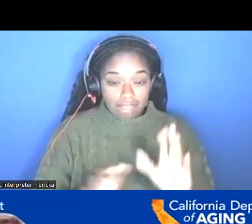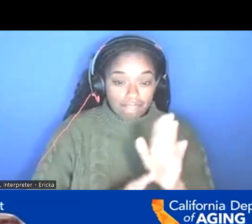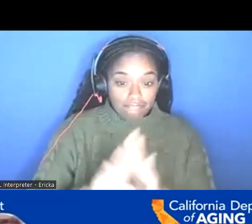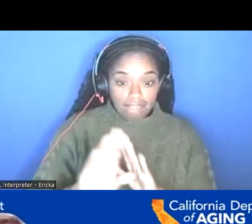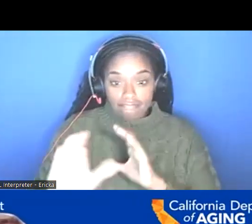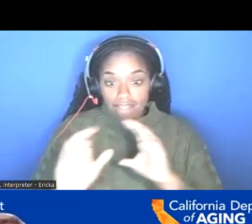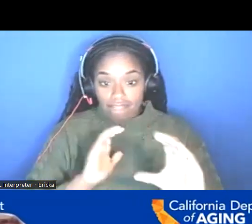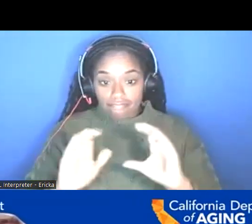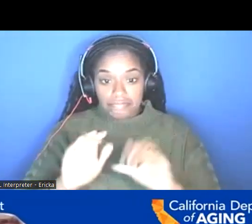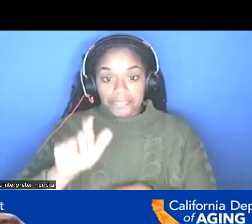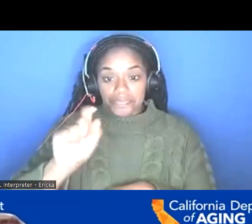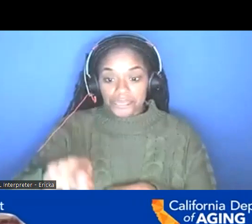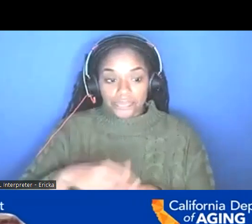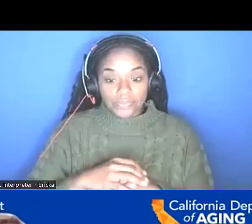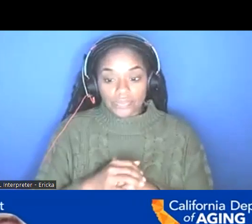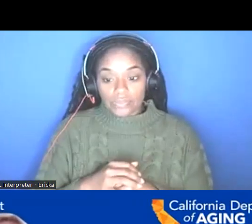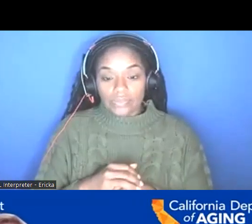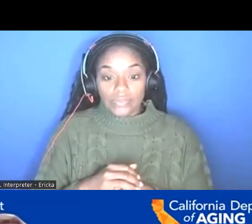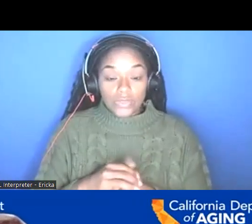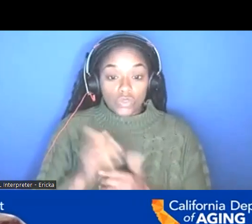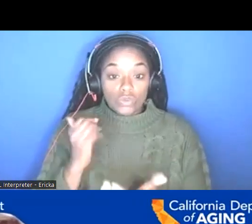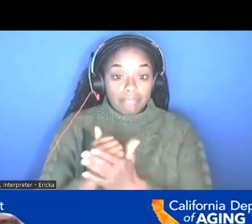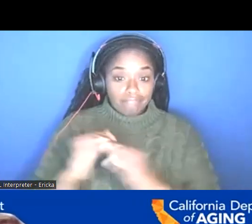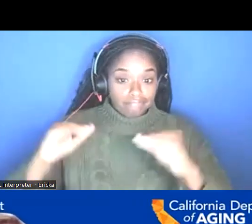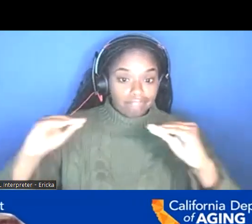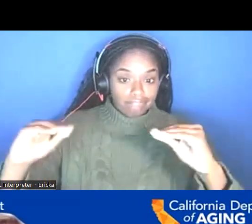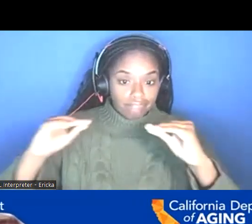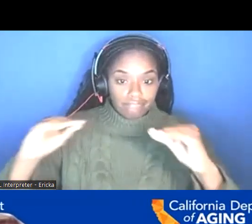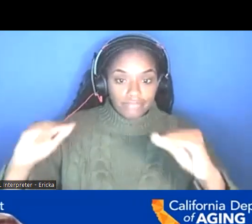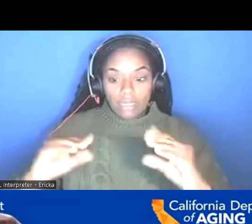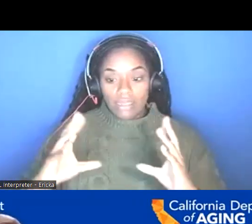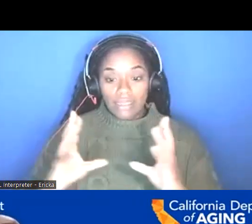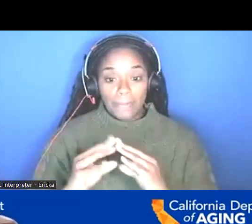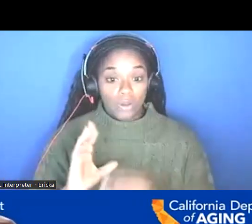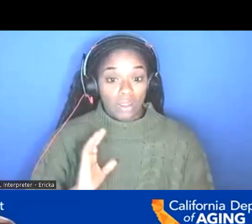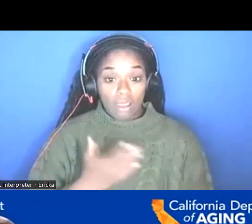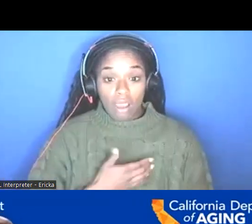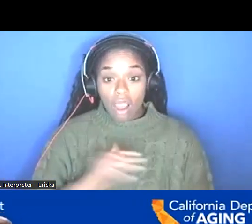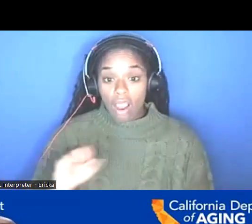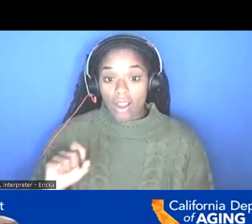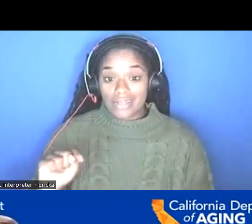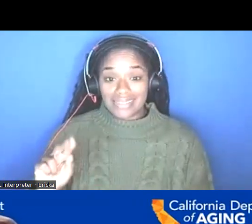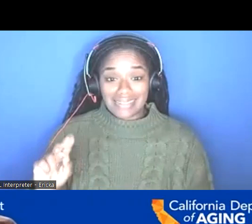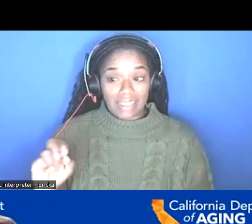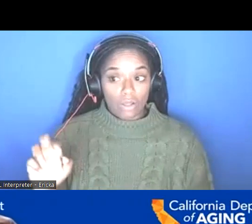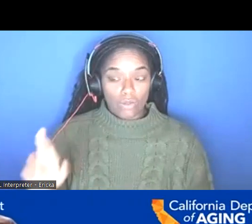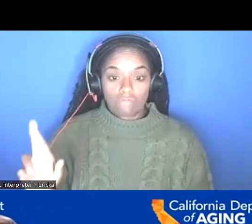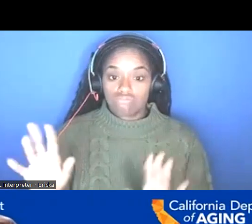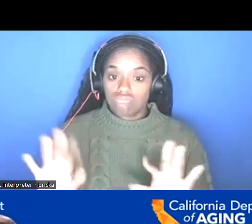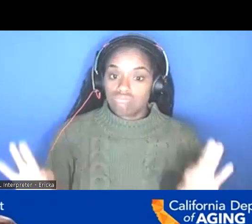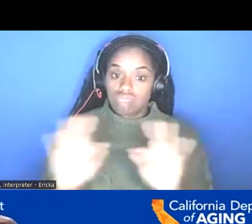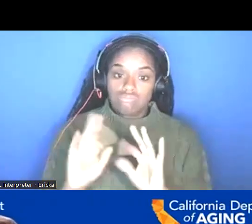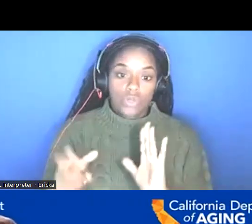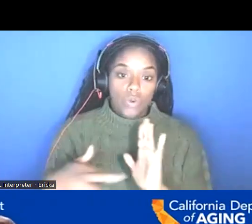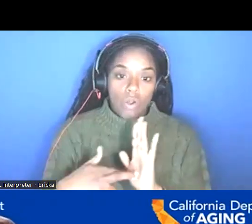needed to educate the community, our stakeholders play a critical role in building momentum and support